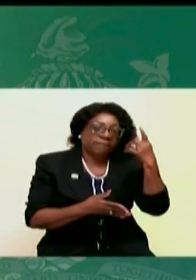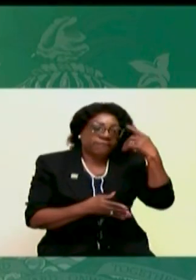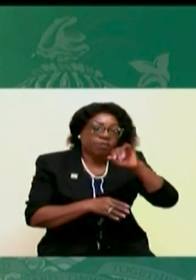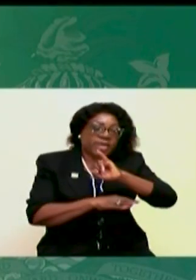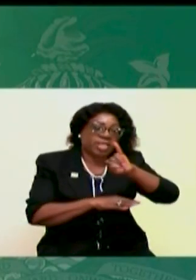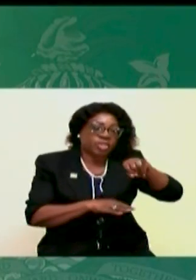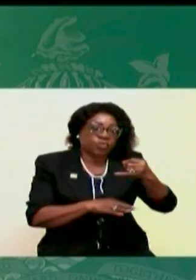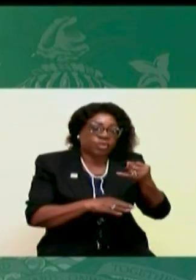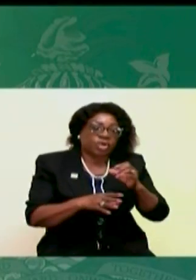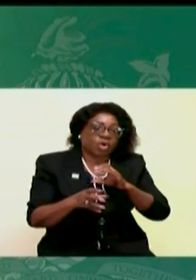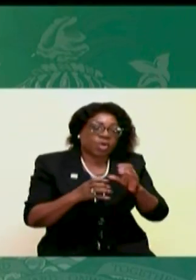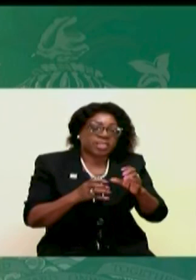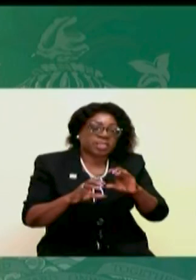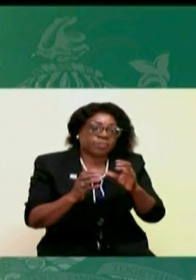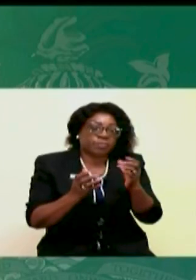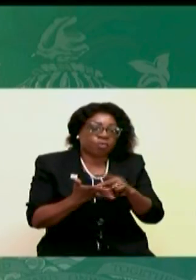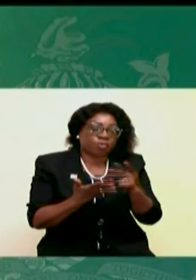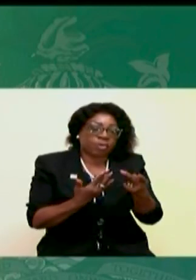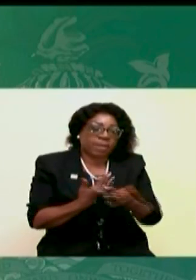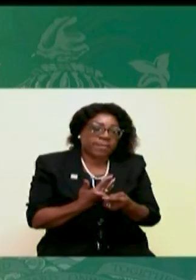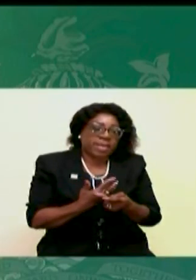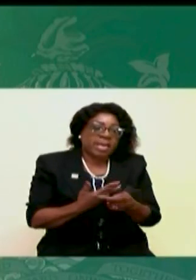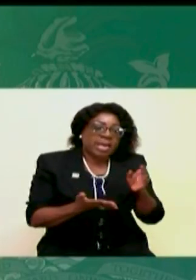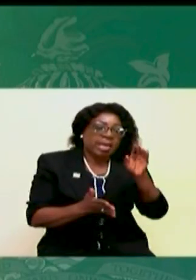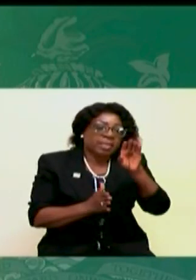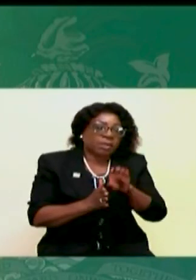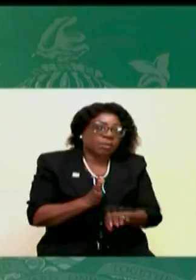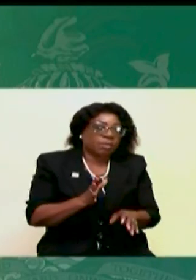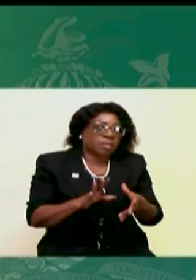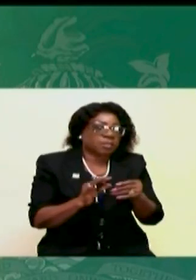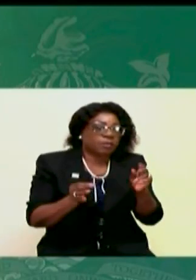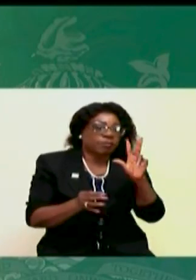program from local government at a cost of